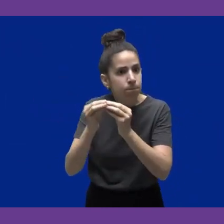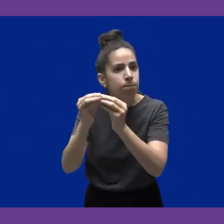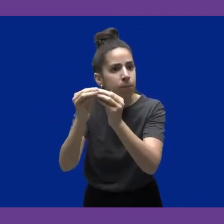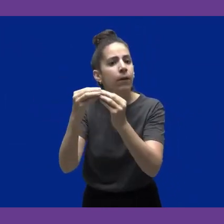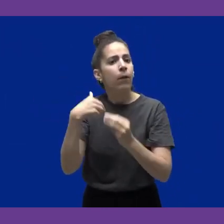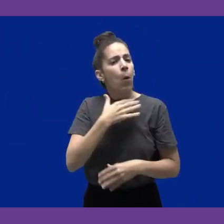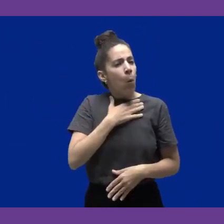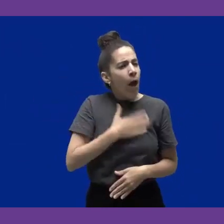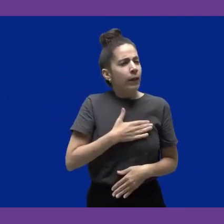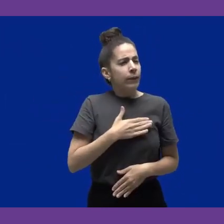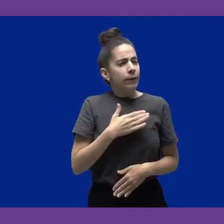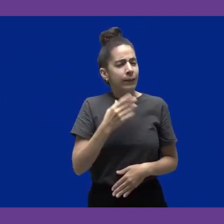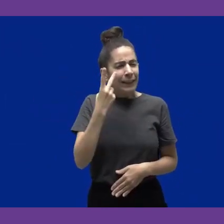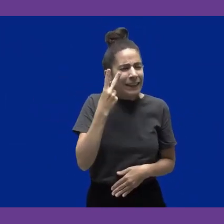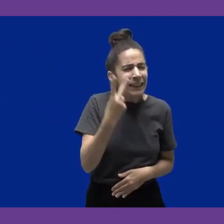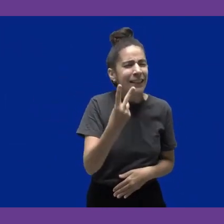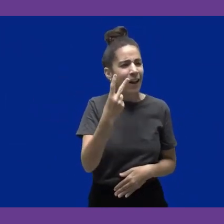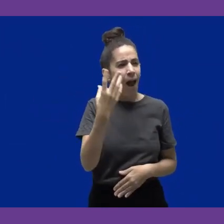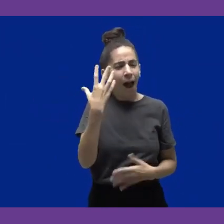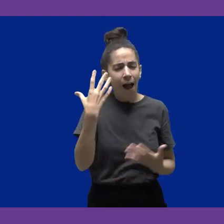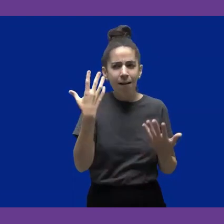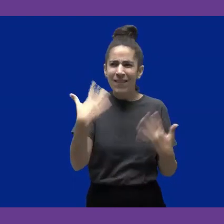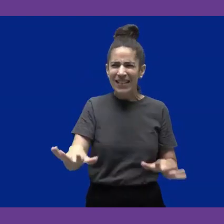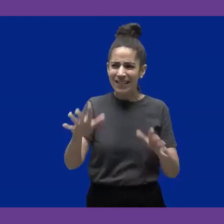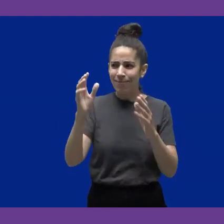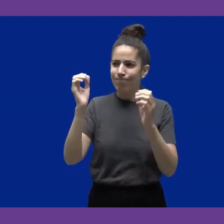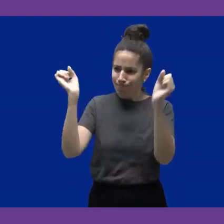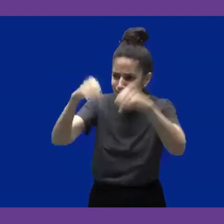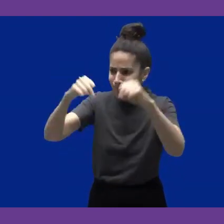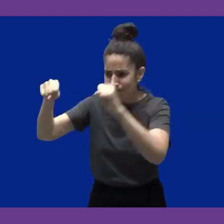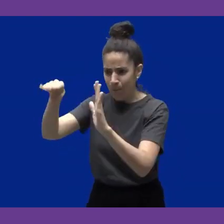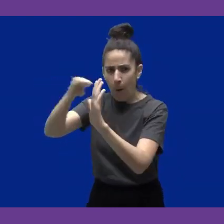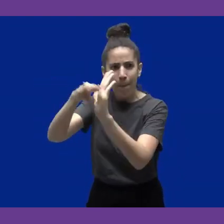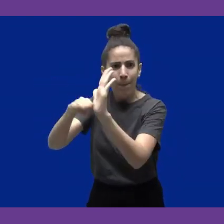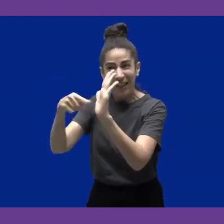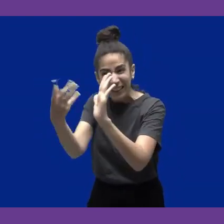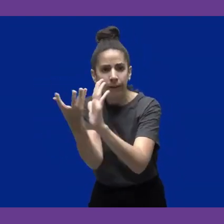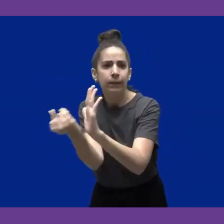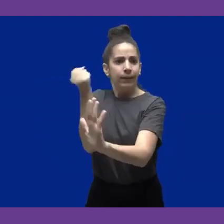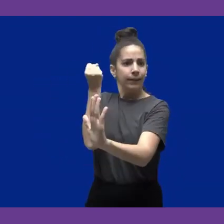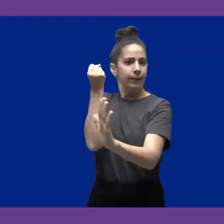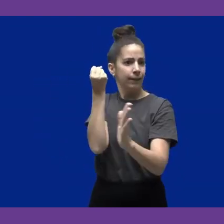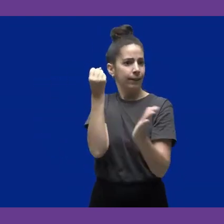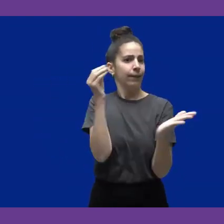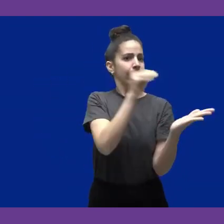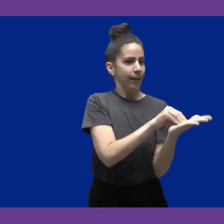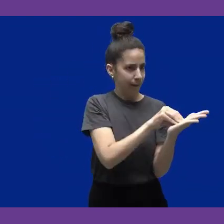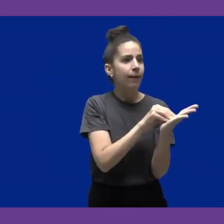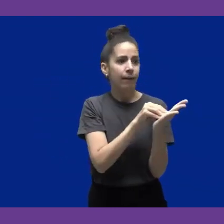or less 2/3 of the votes needs to be gotten to have a standard being